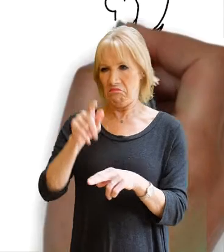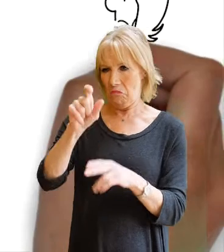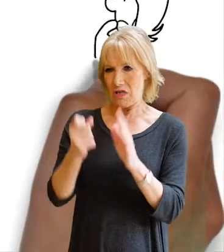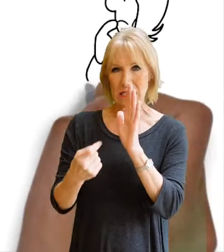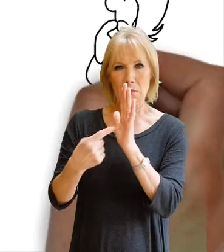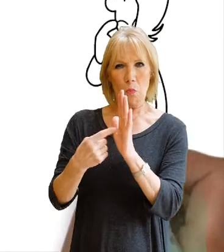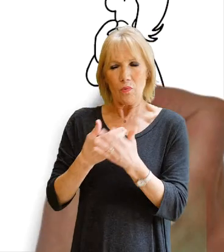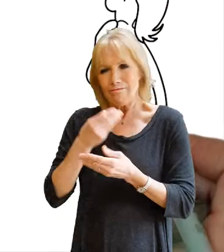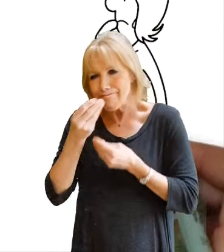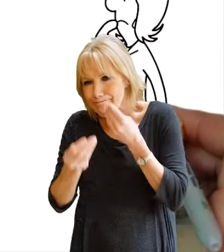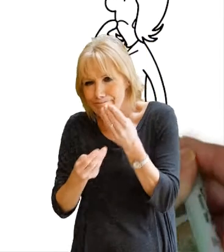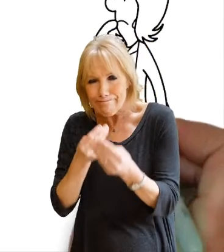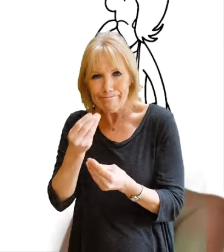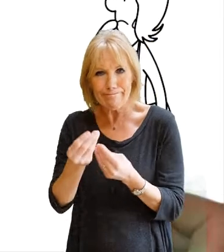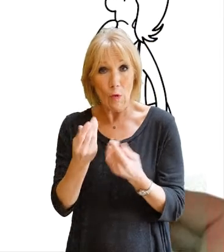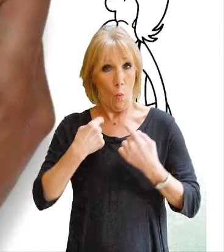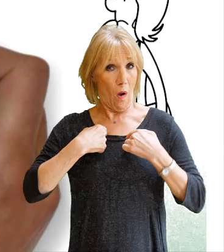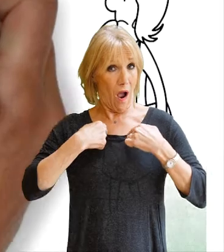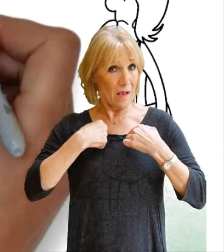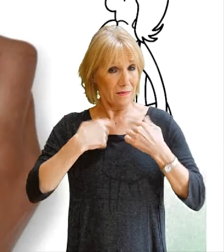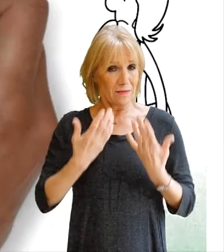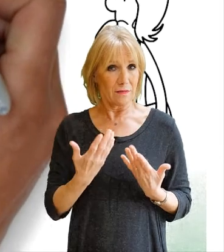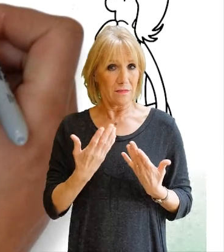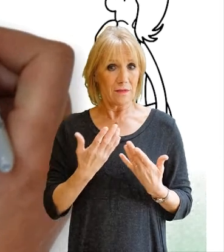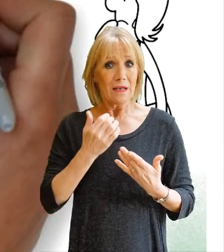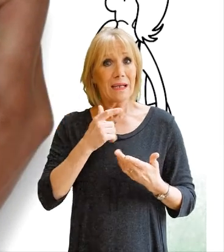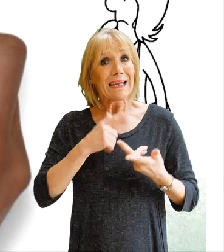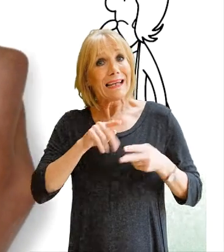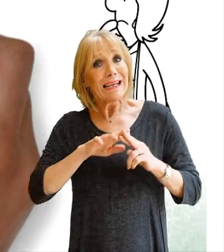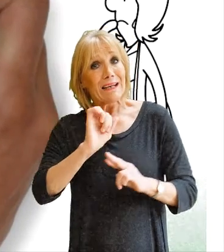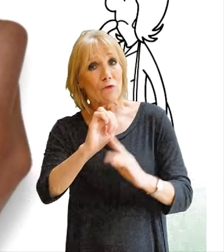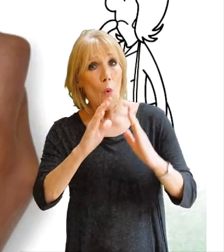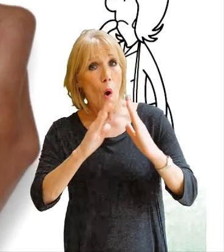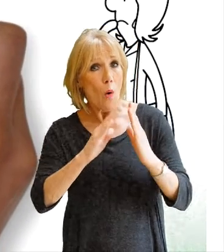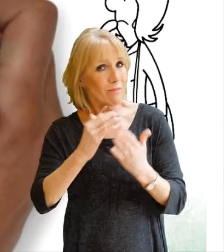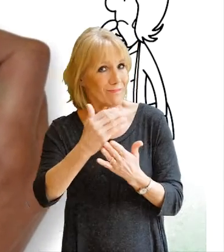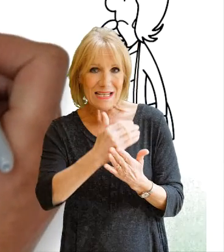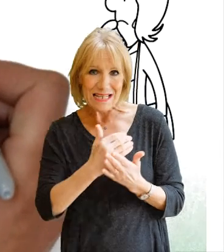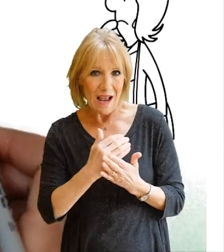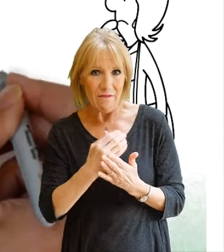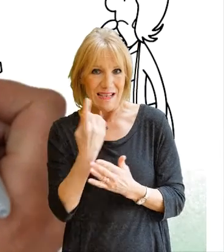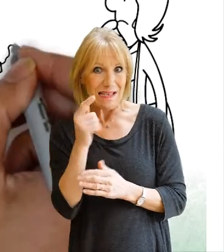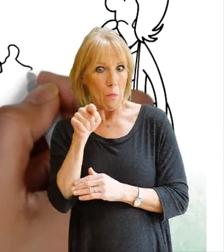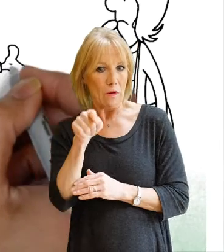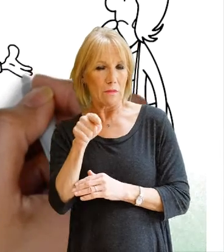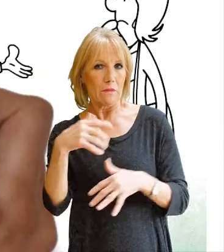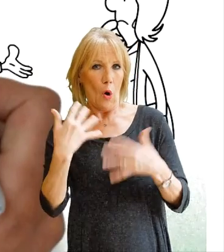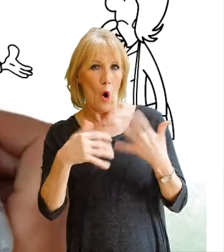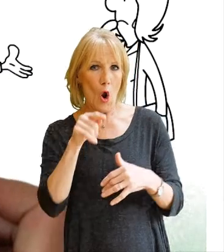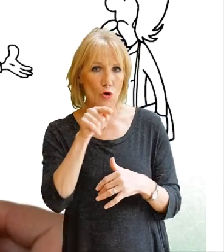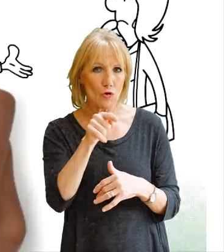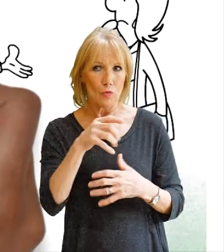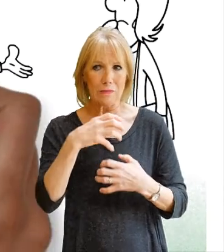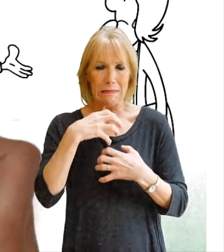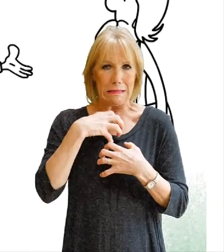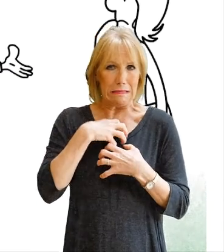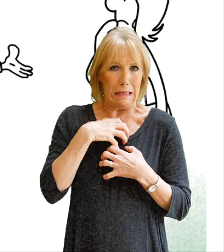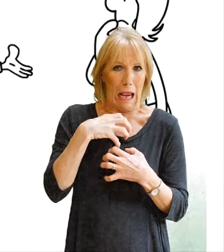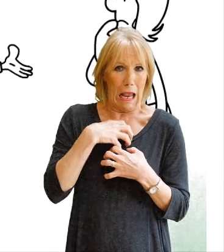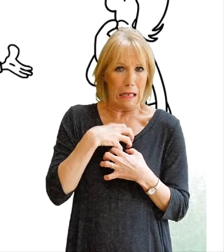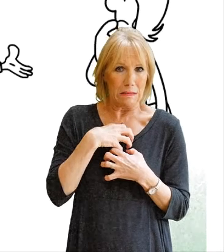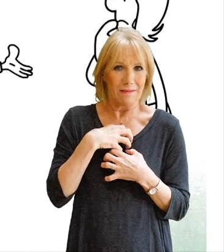us. We're here for you. If your home is not a safe place, if someone hurts you and you feel scared, don't